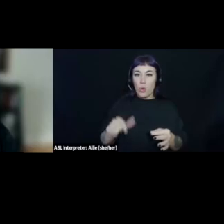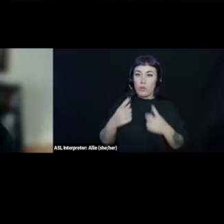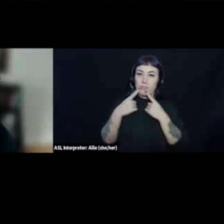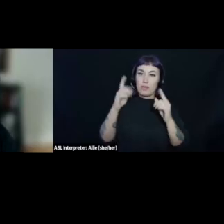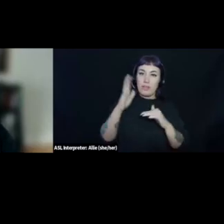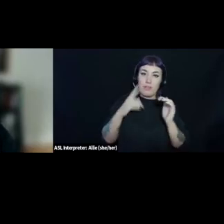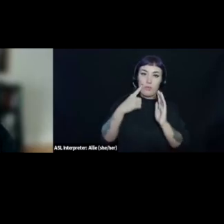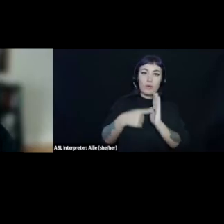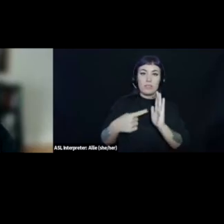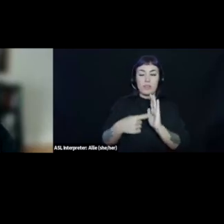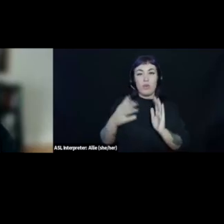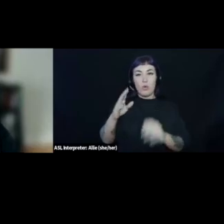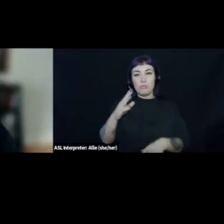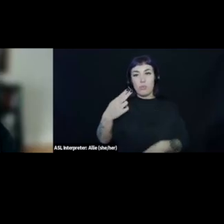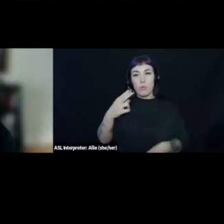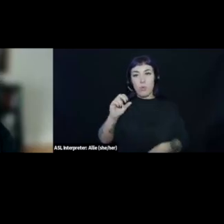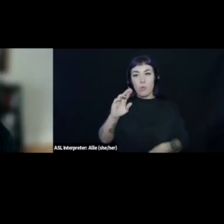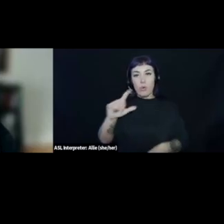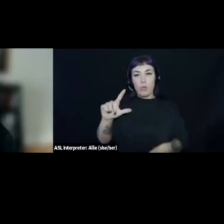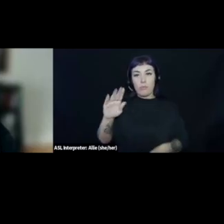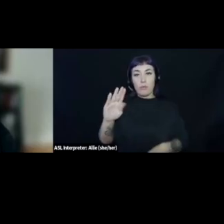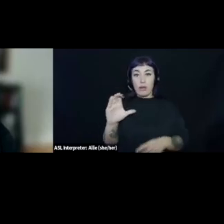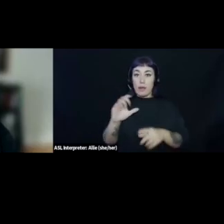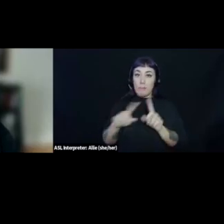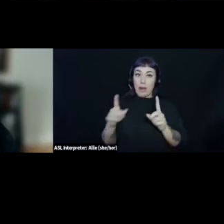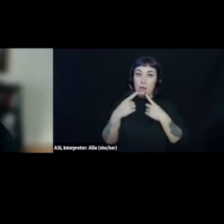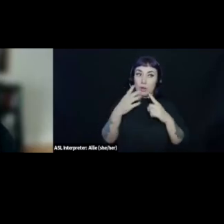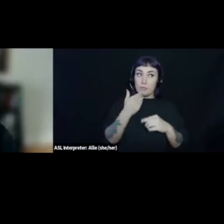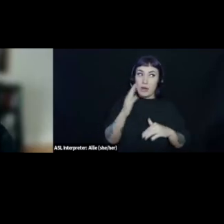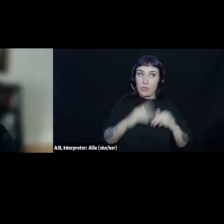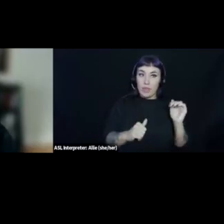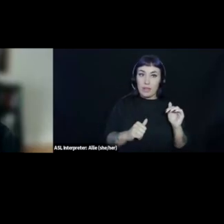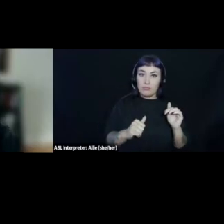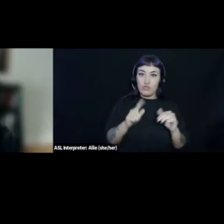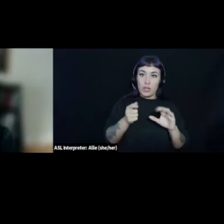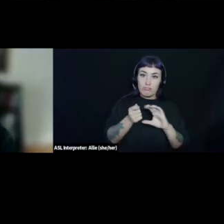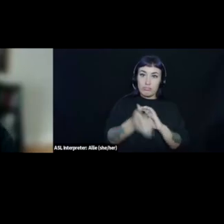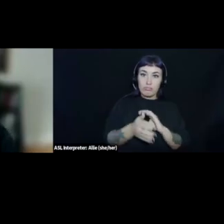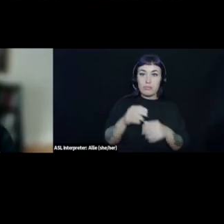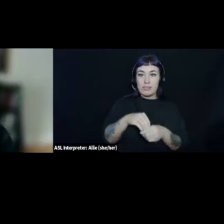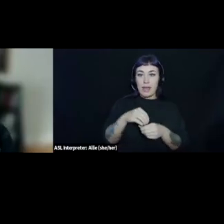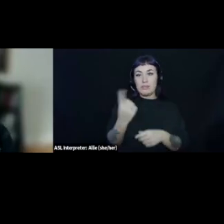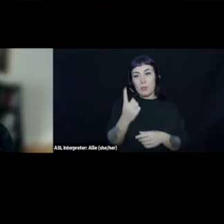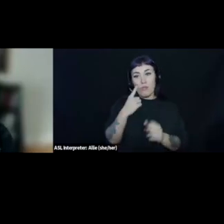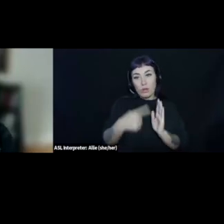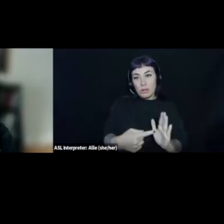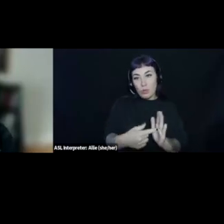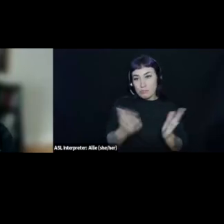for example, hormonal birth control, but it works better than, ejaculating inside of somebody, for